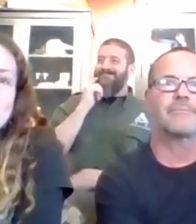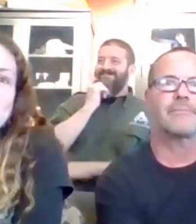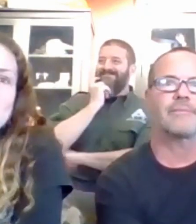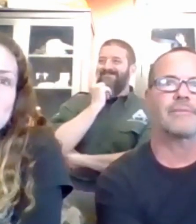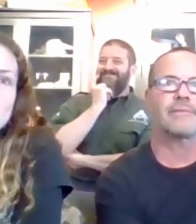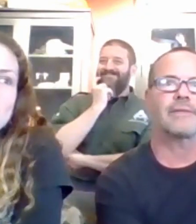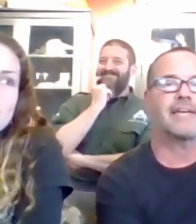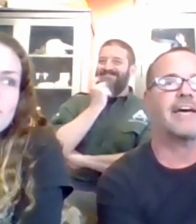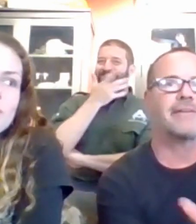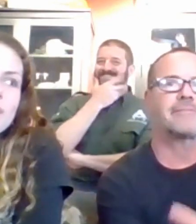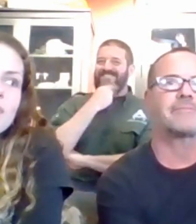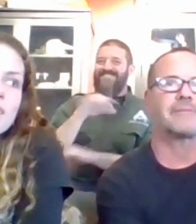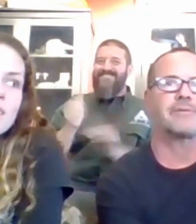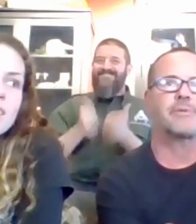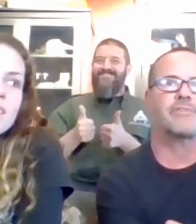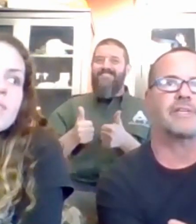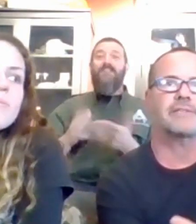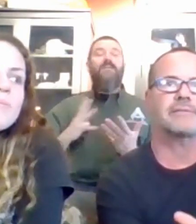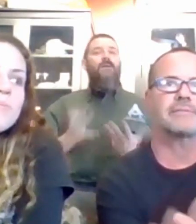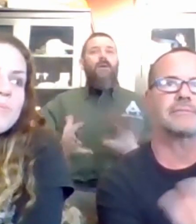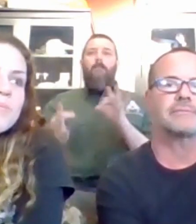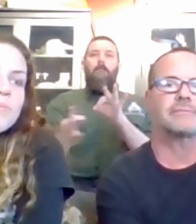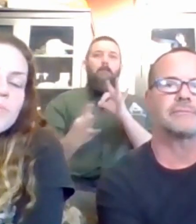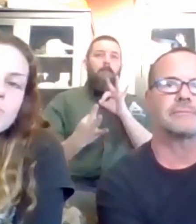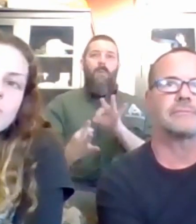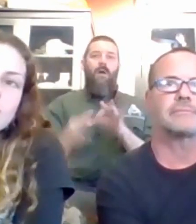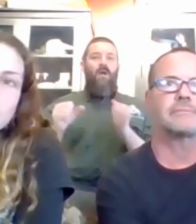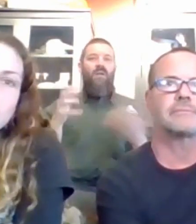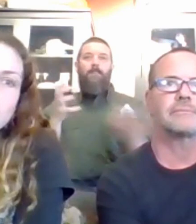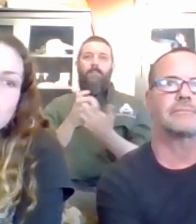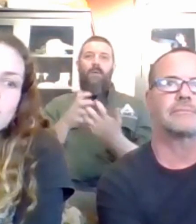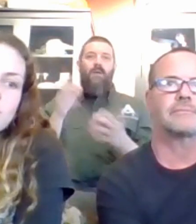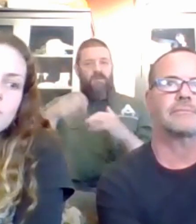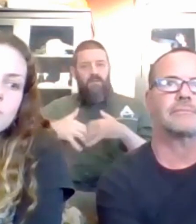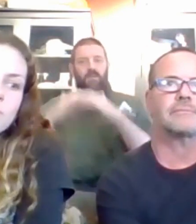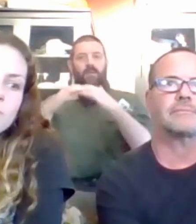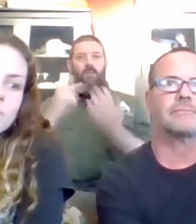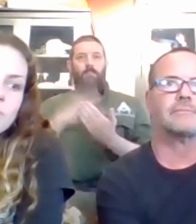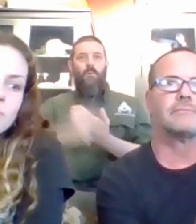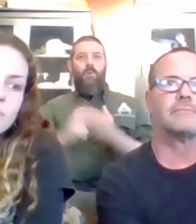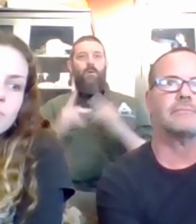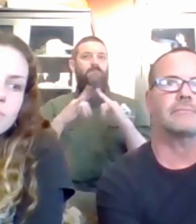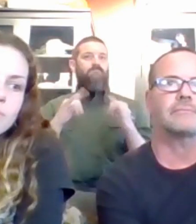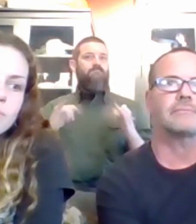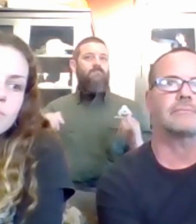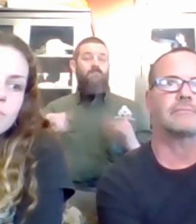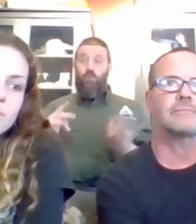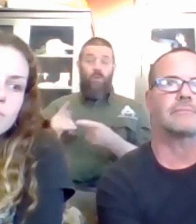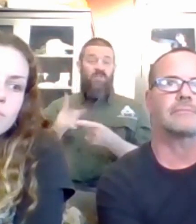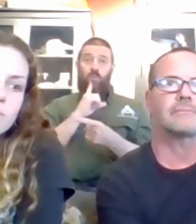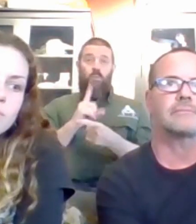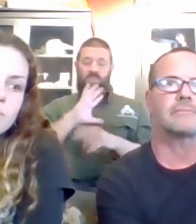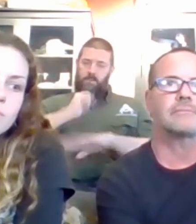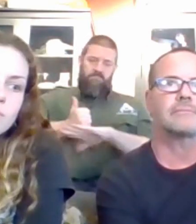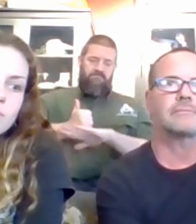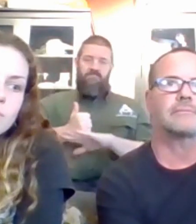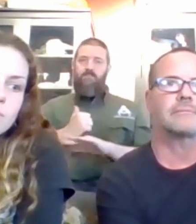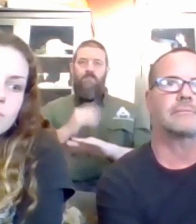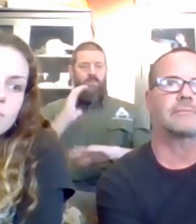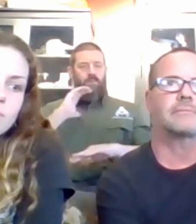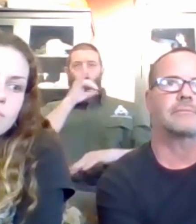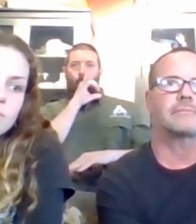But who more perfect to help you design it than someone the age that you're looking to reach out to? So she really